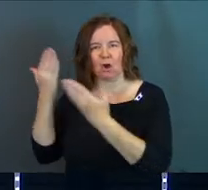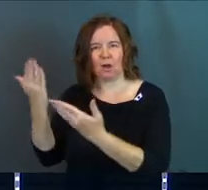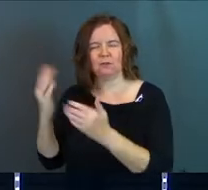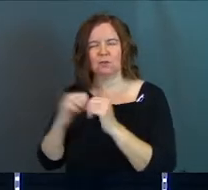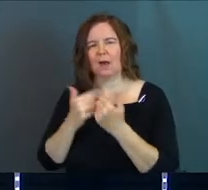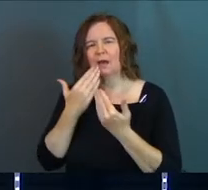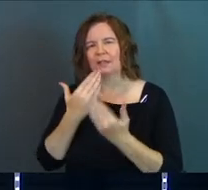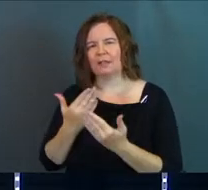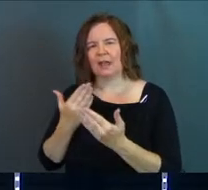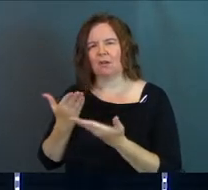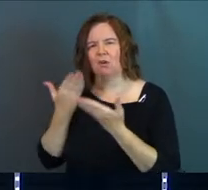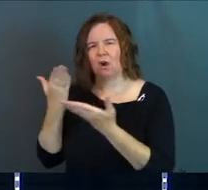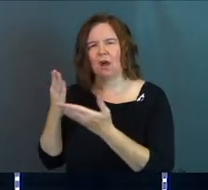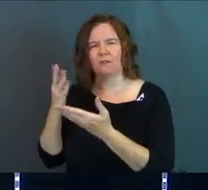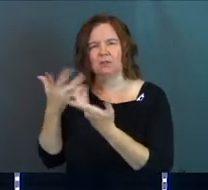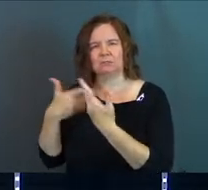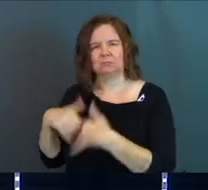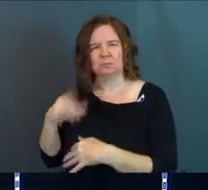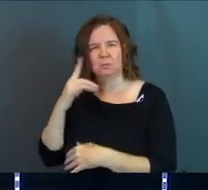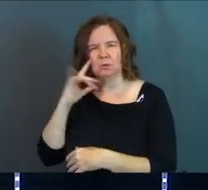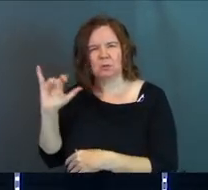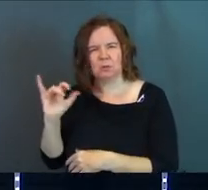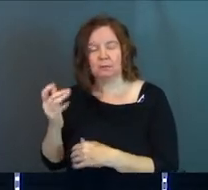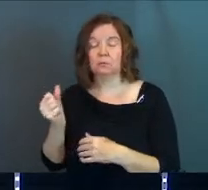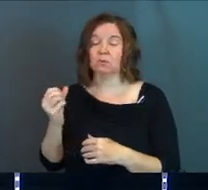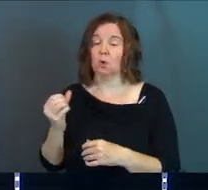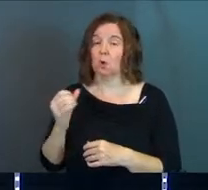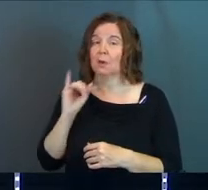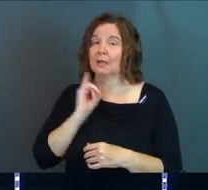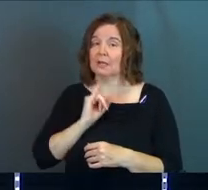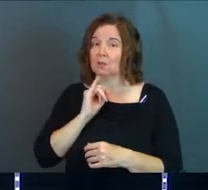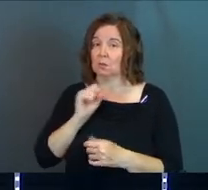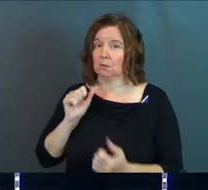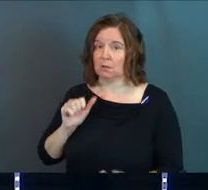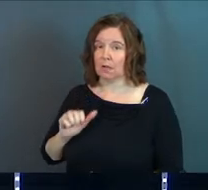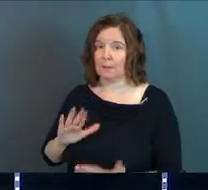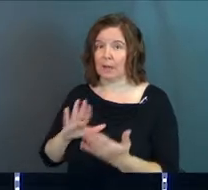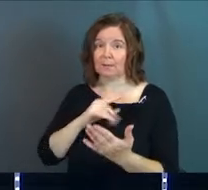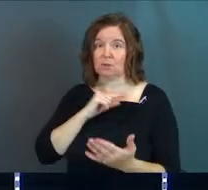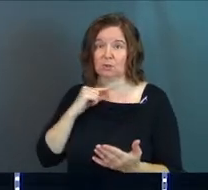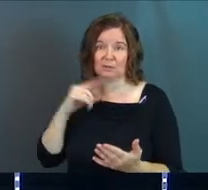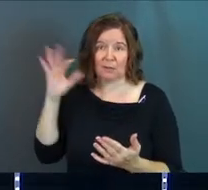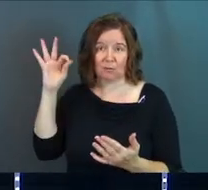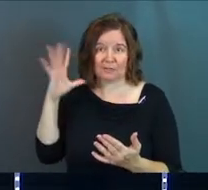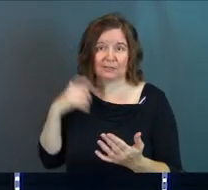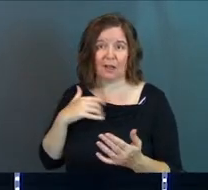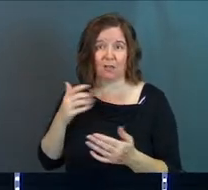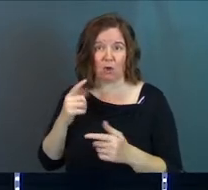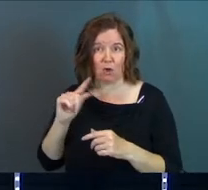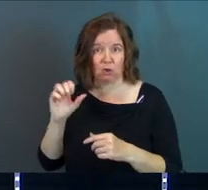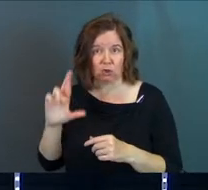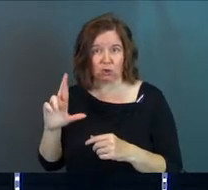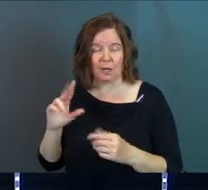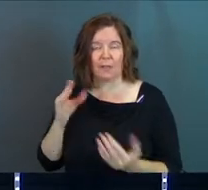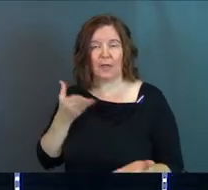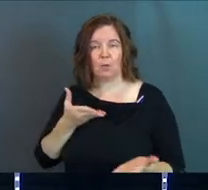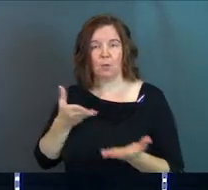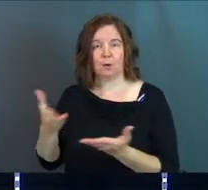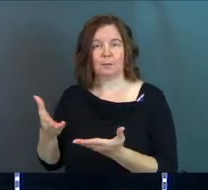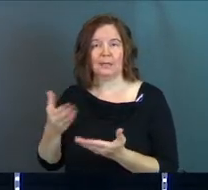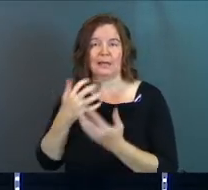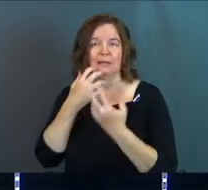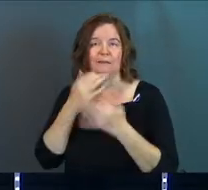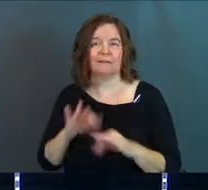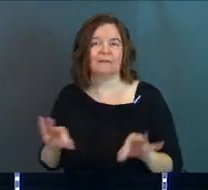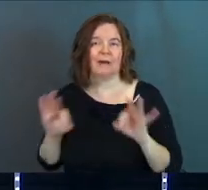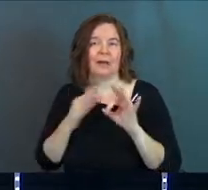how'd the thank offering work? So an Israelite would come up to the priest at the altar, and they would bring